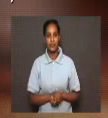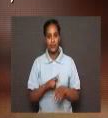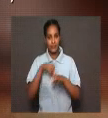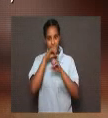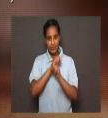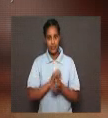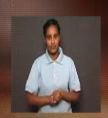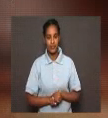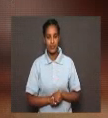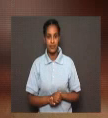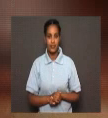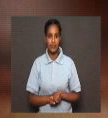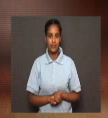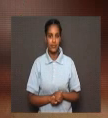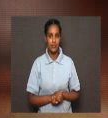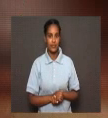Time's up.